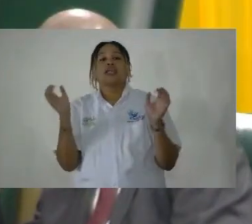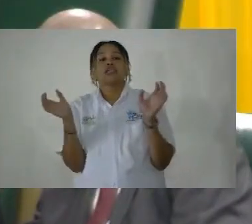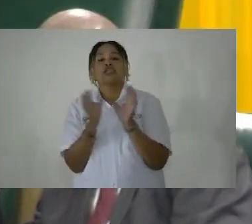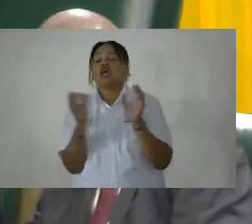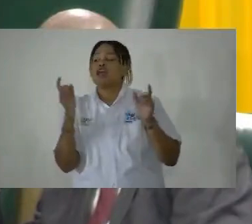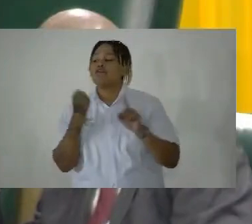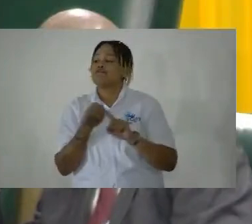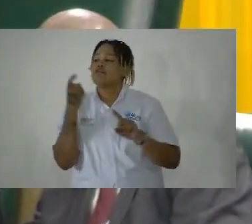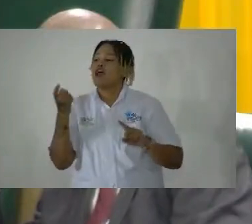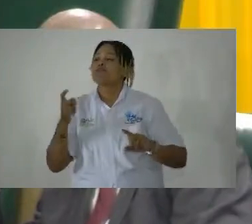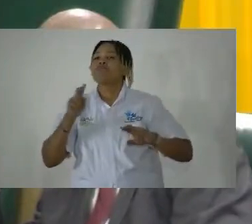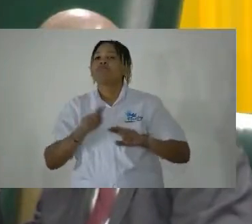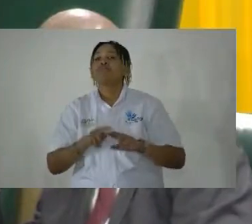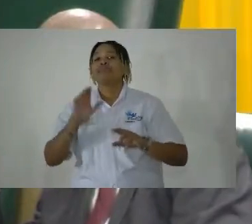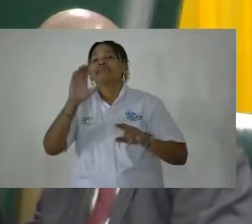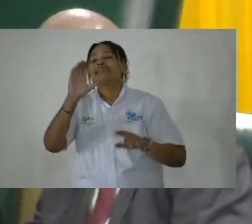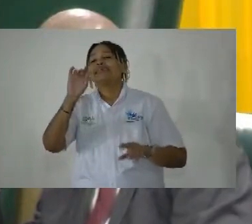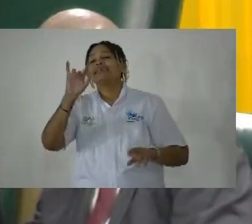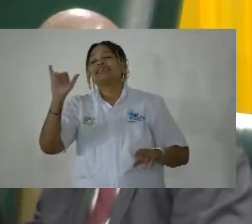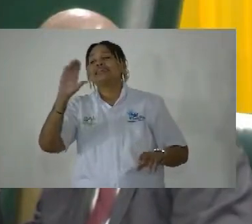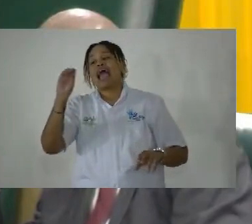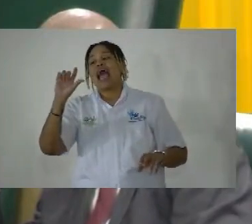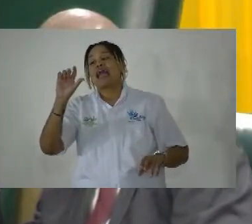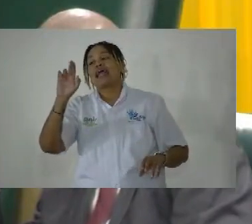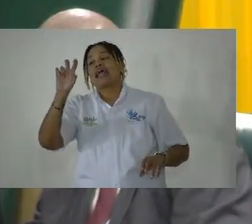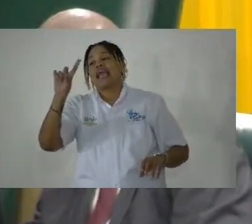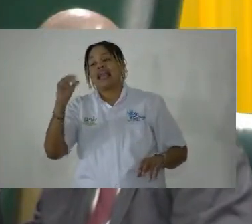certifications from City and Guilds.